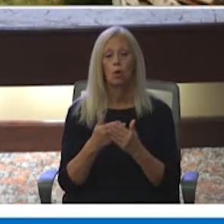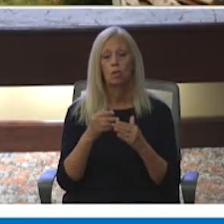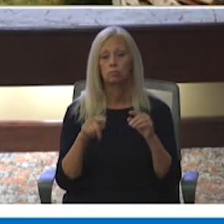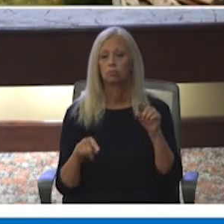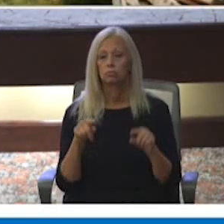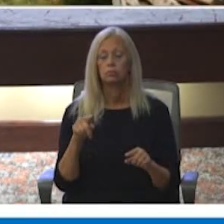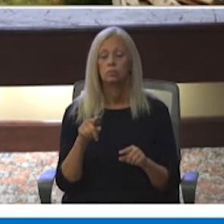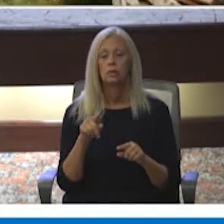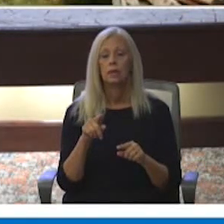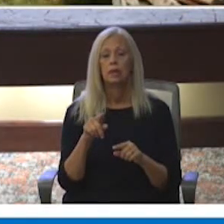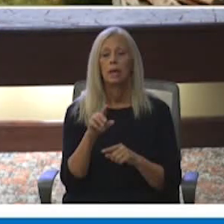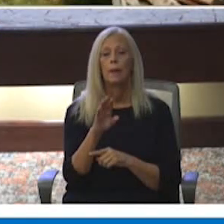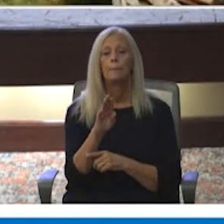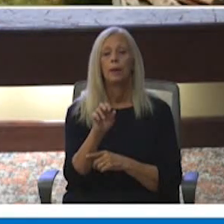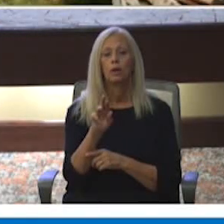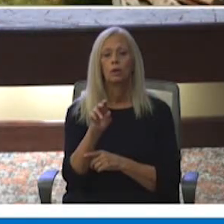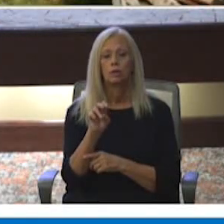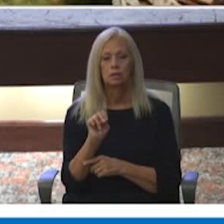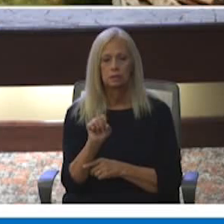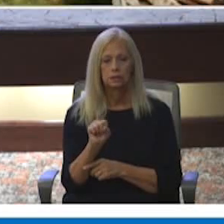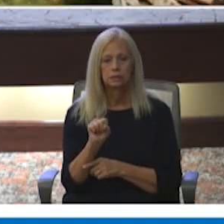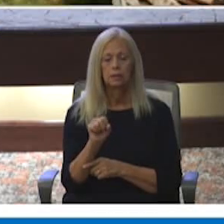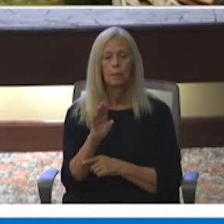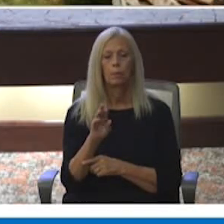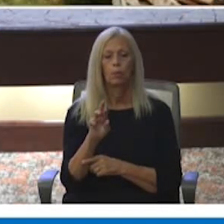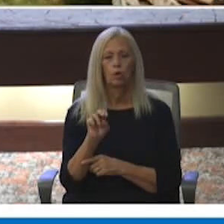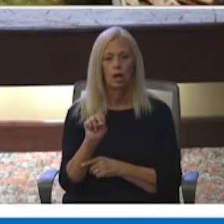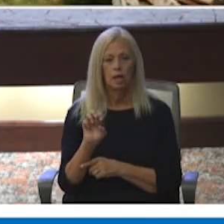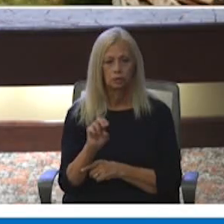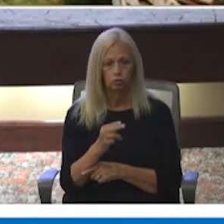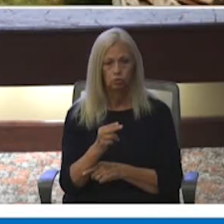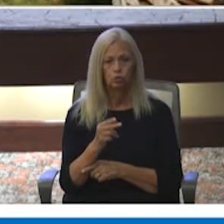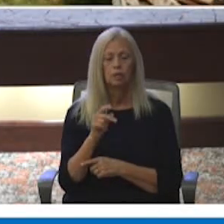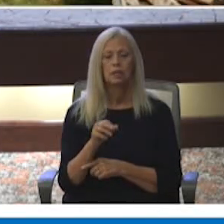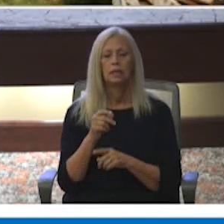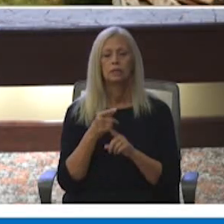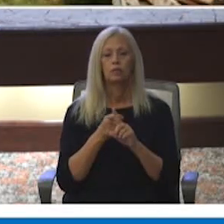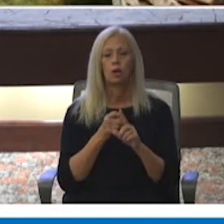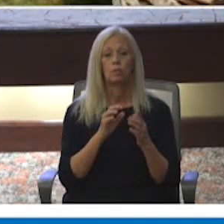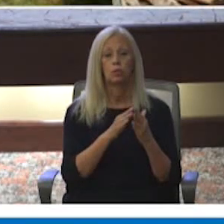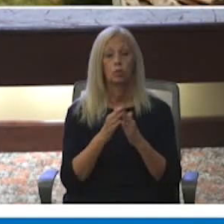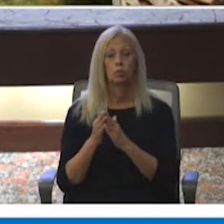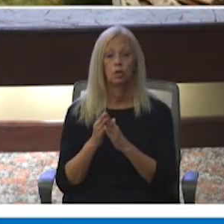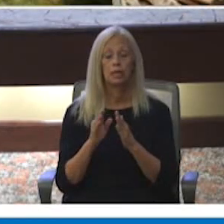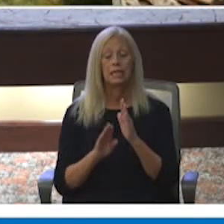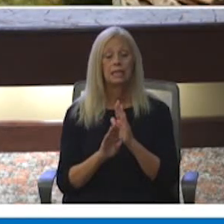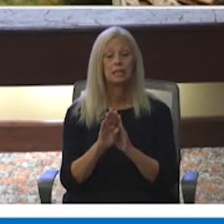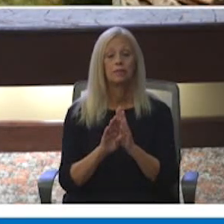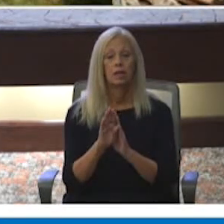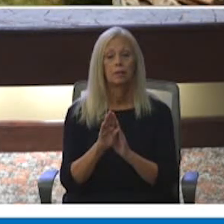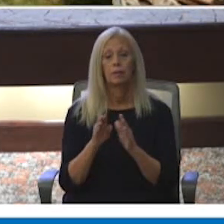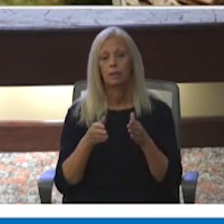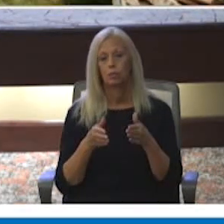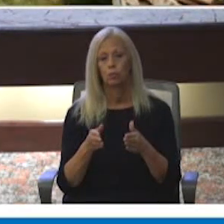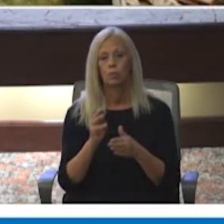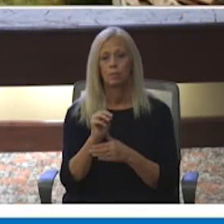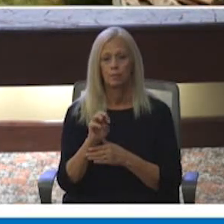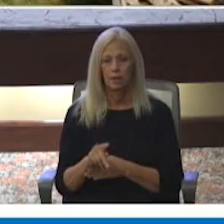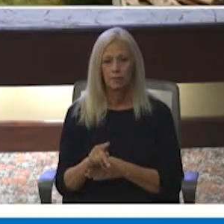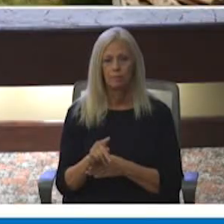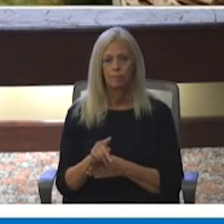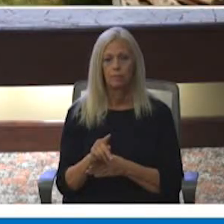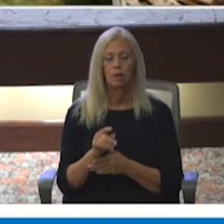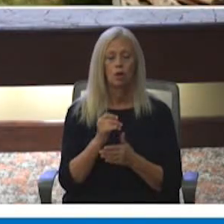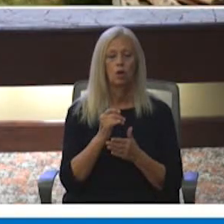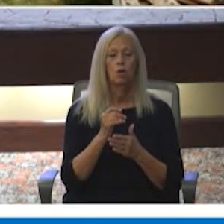Branch kind of ideas and themes that emerged from the community in developing the roadmap. Architectural